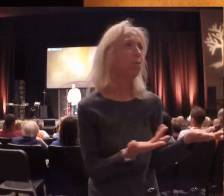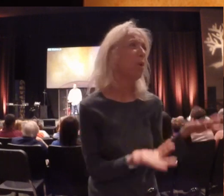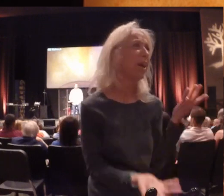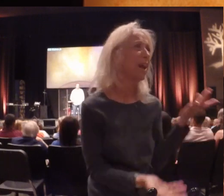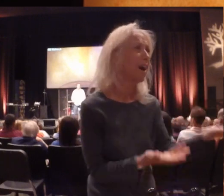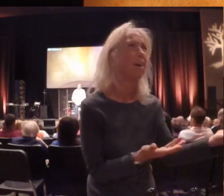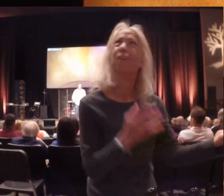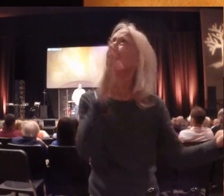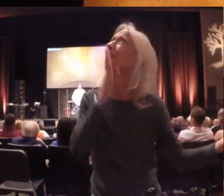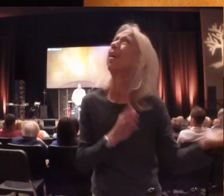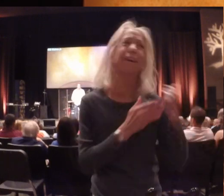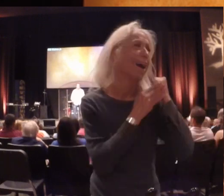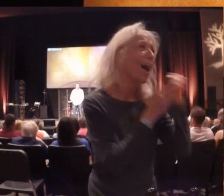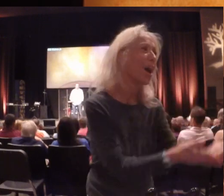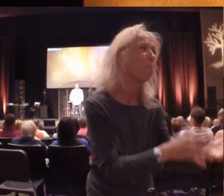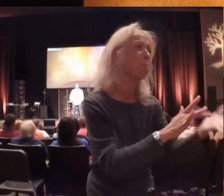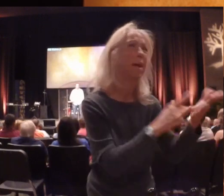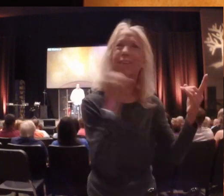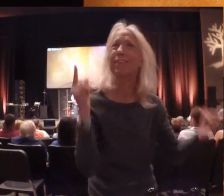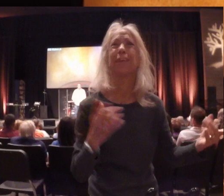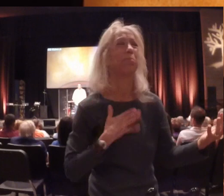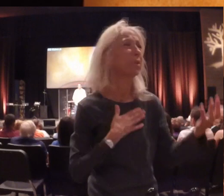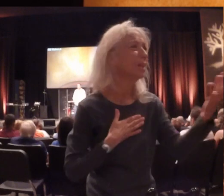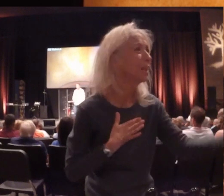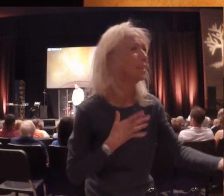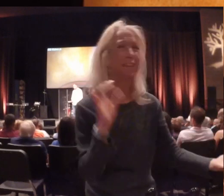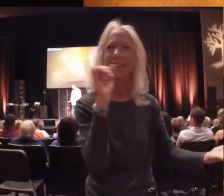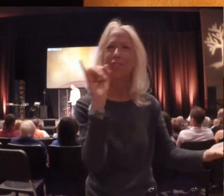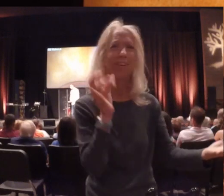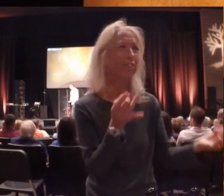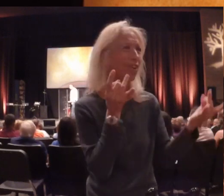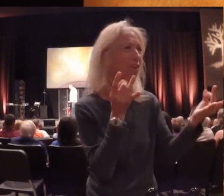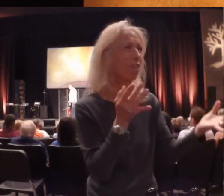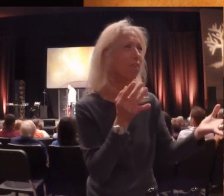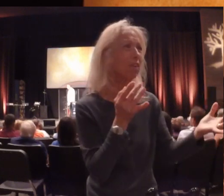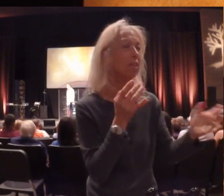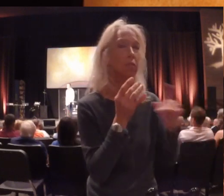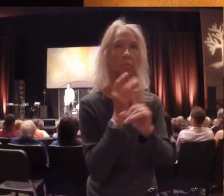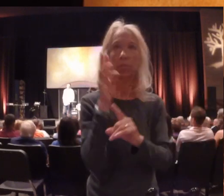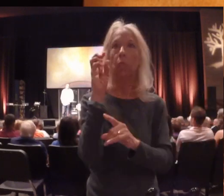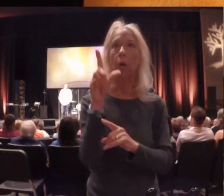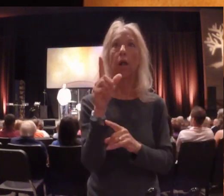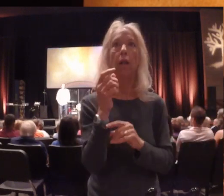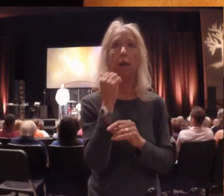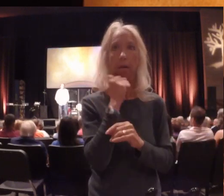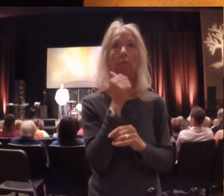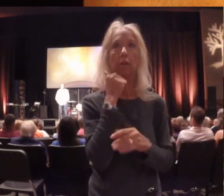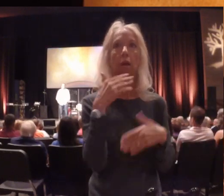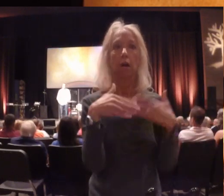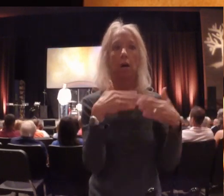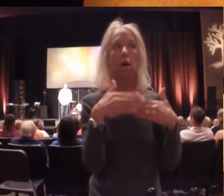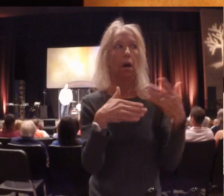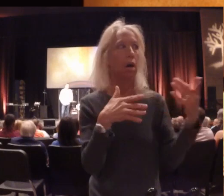is just wait and pray and ask God that medicine will do its job, you know, and get rid of this infection. Well, day after day